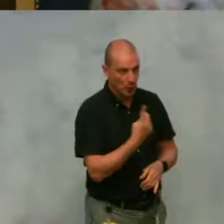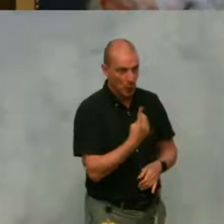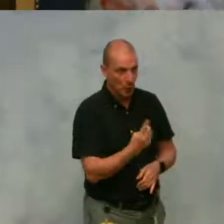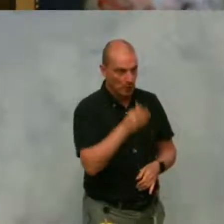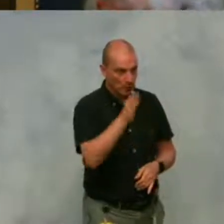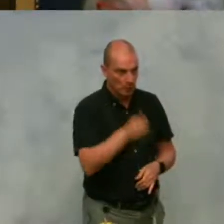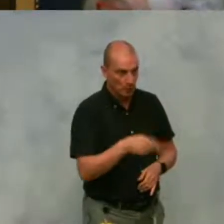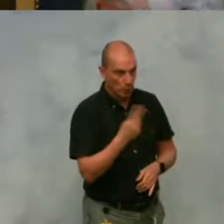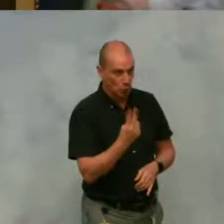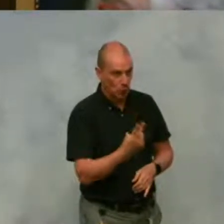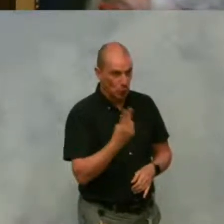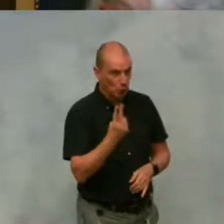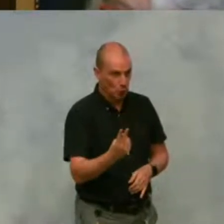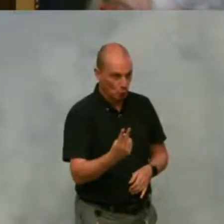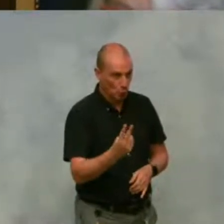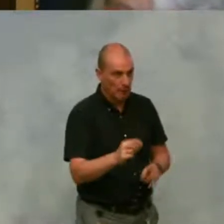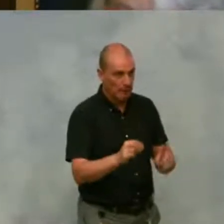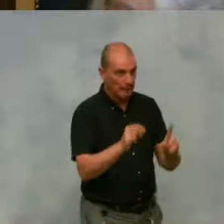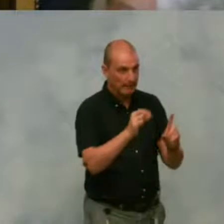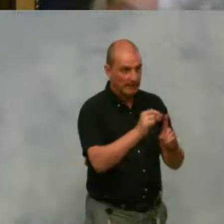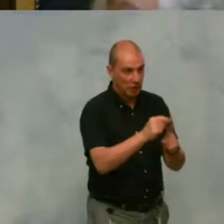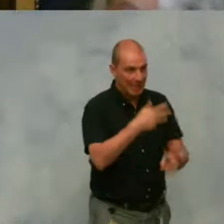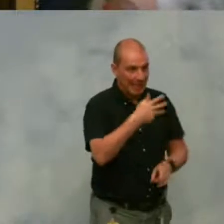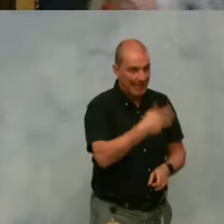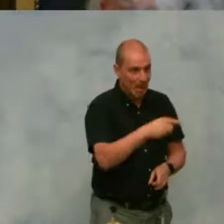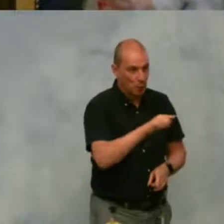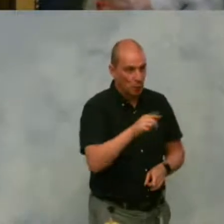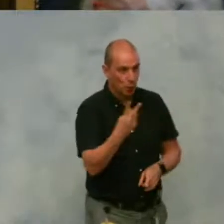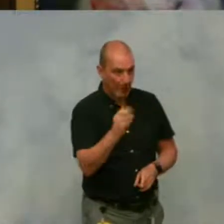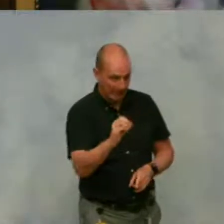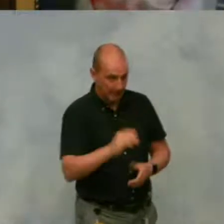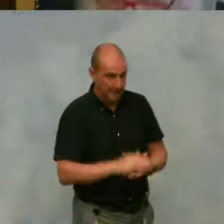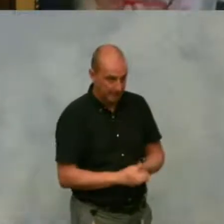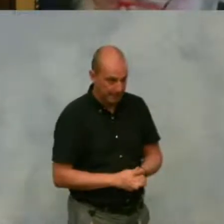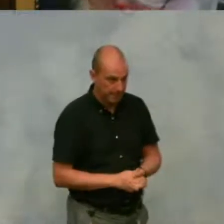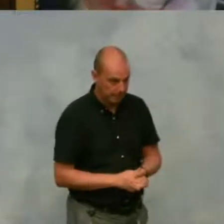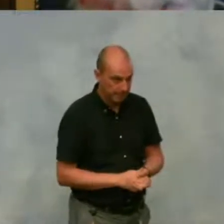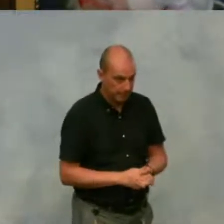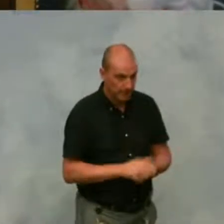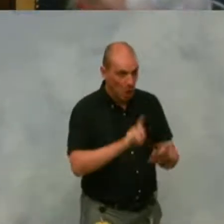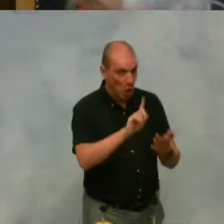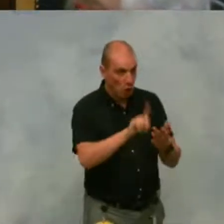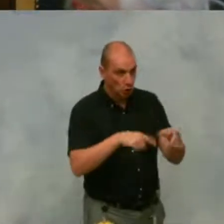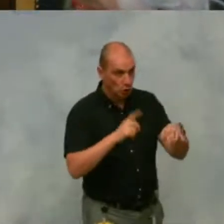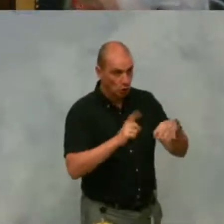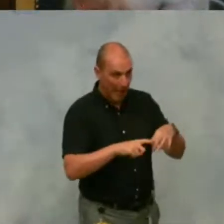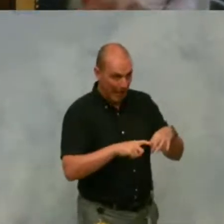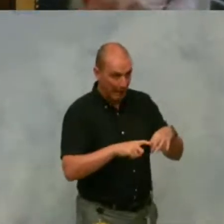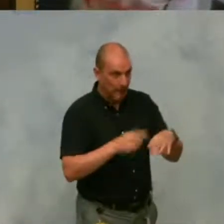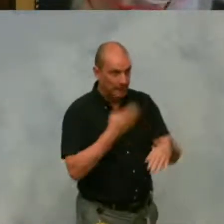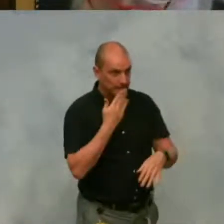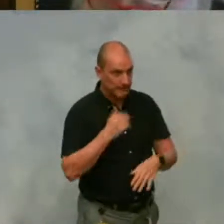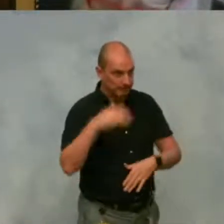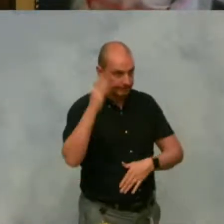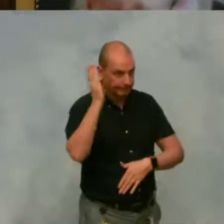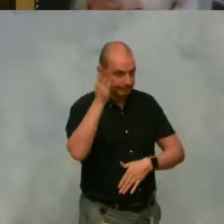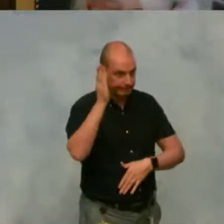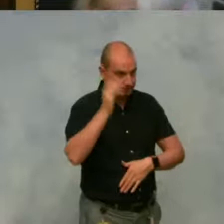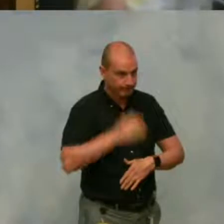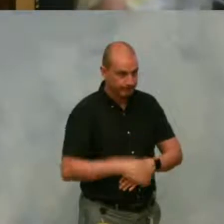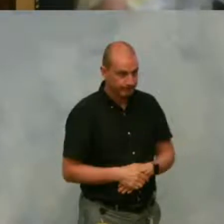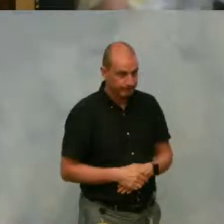2021-22. That's pages 9 to 20. Jackie, could I ask you to speak for this, please?